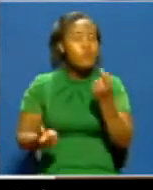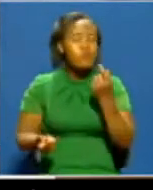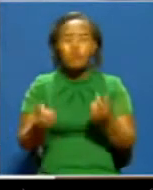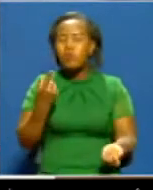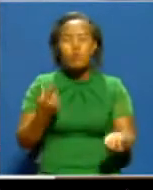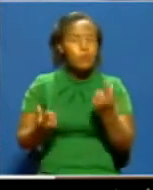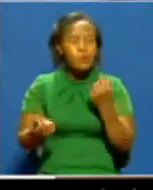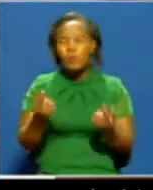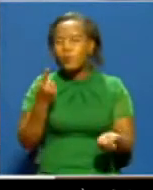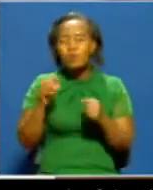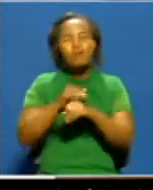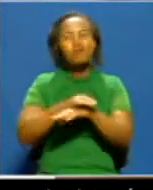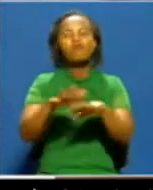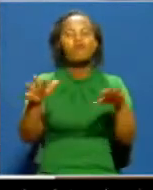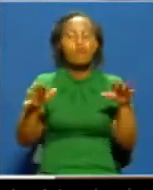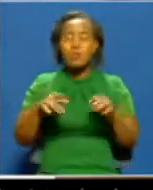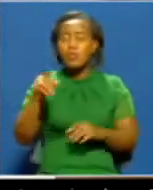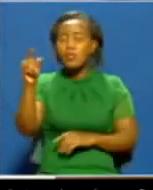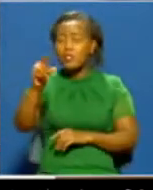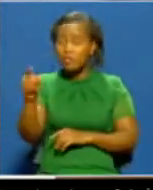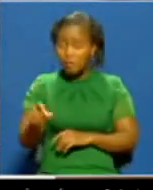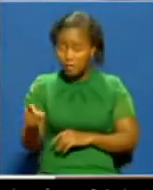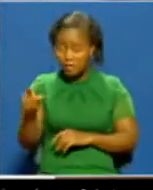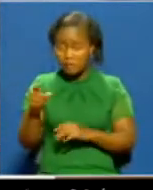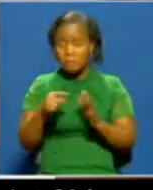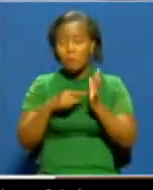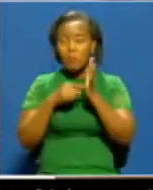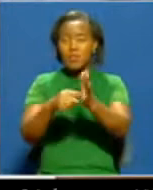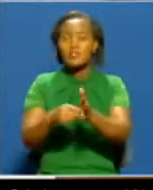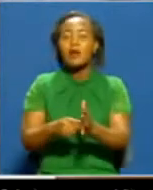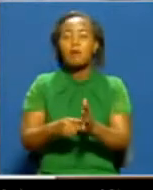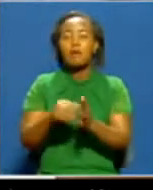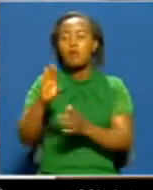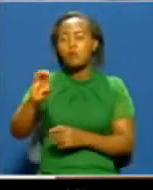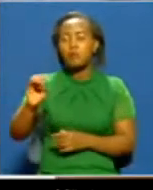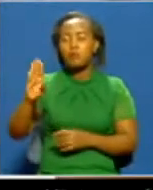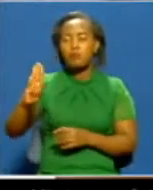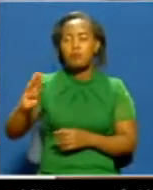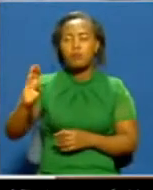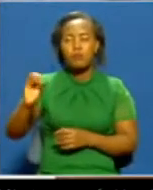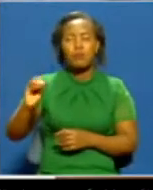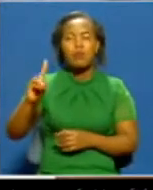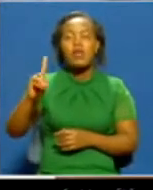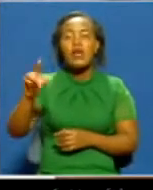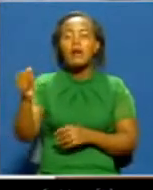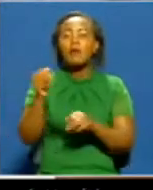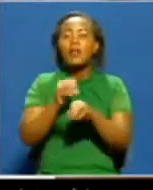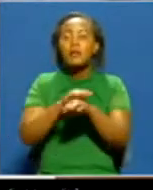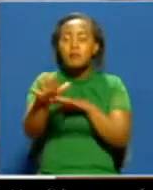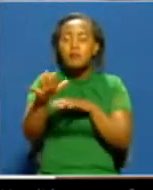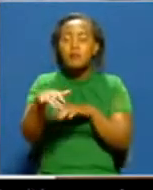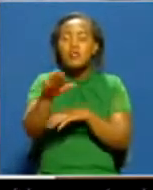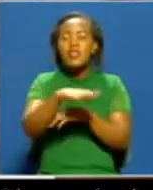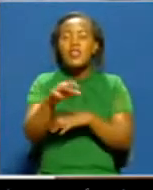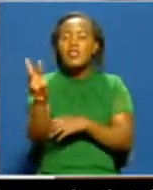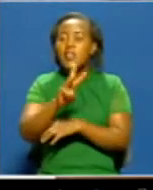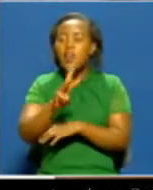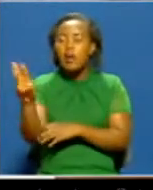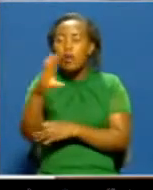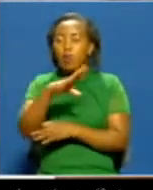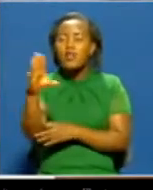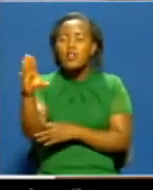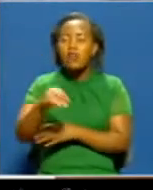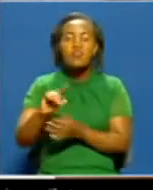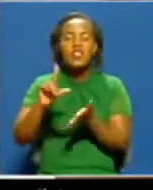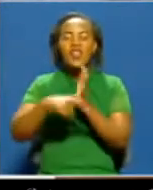spread regionally. For example, if you look at the Ebola virus, it is spread somewhere in West Africa and kind of went away. If